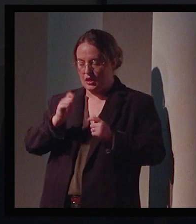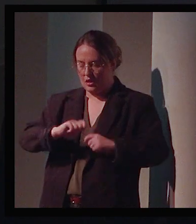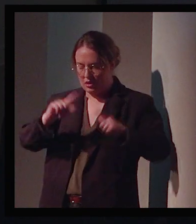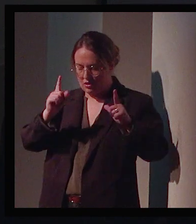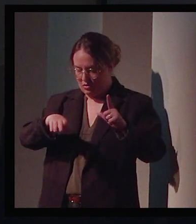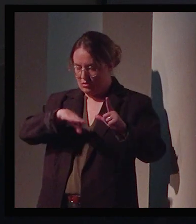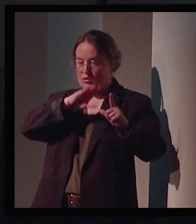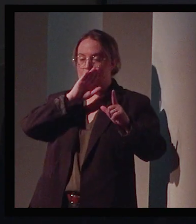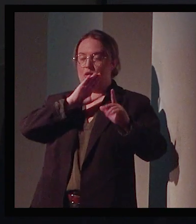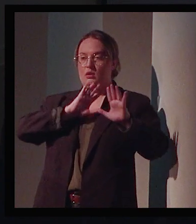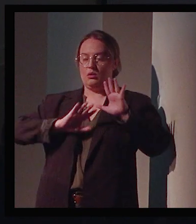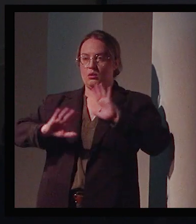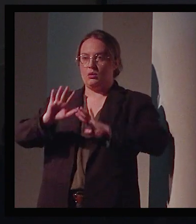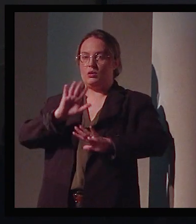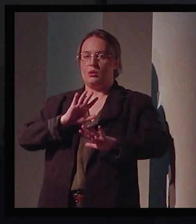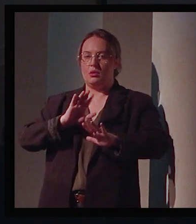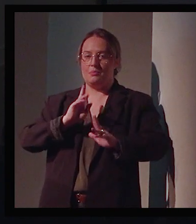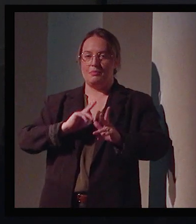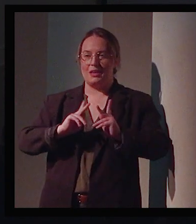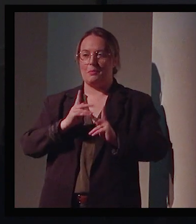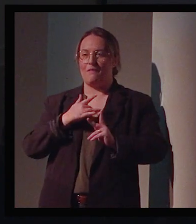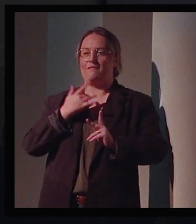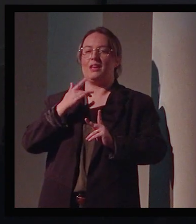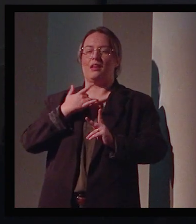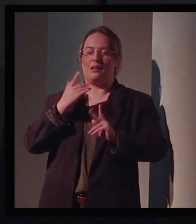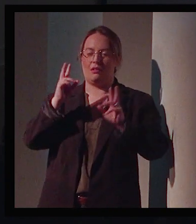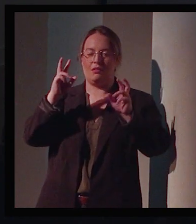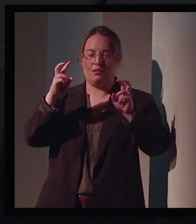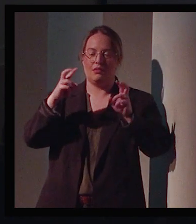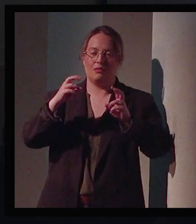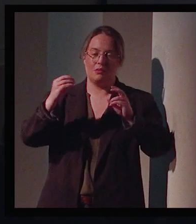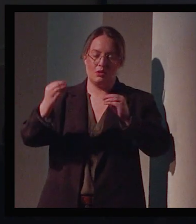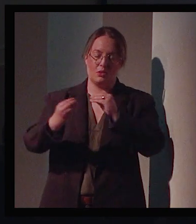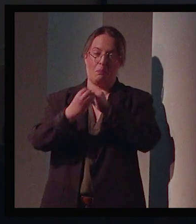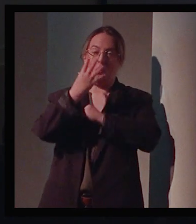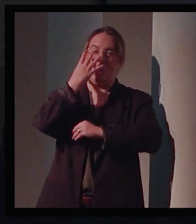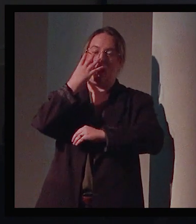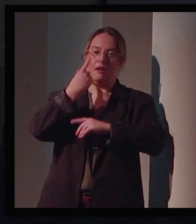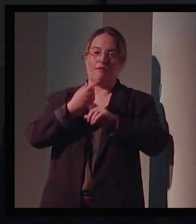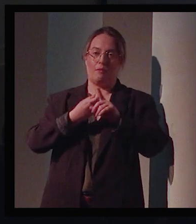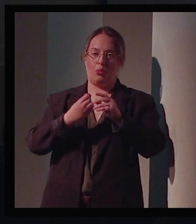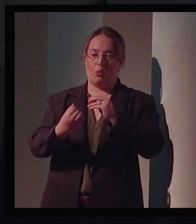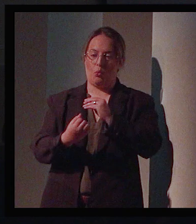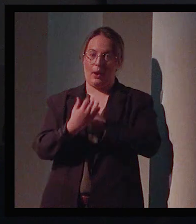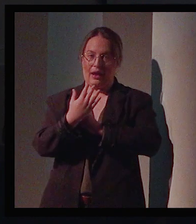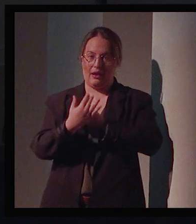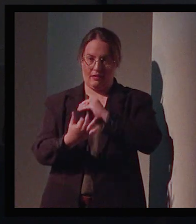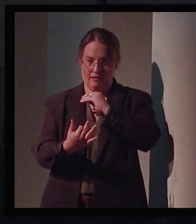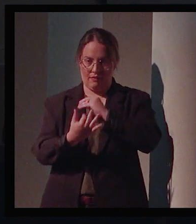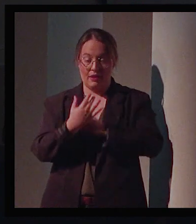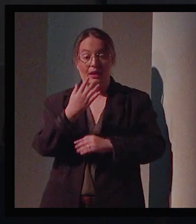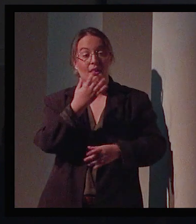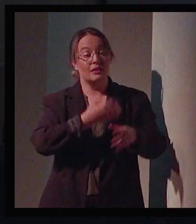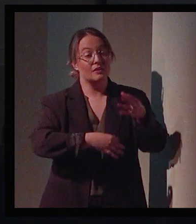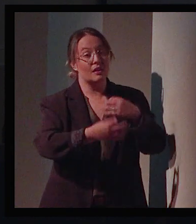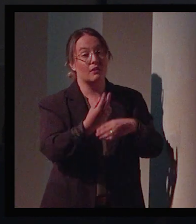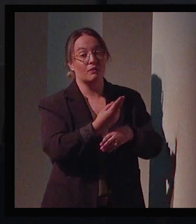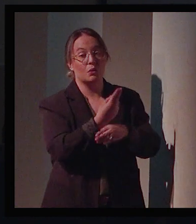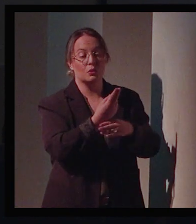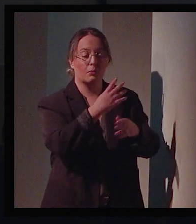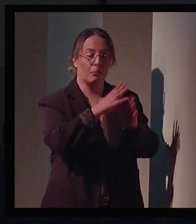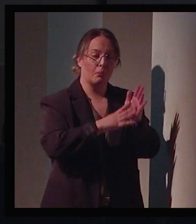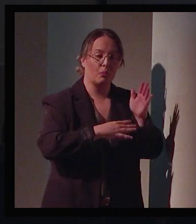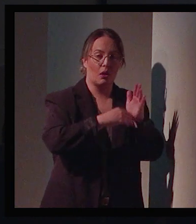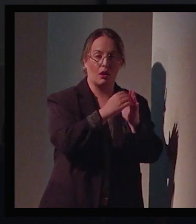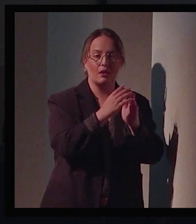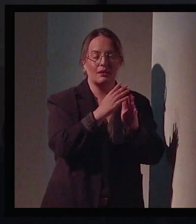The entire room feels the spray." Now, rather than using a brush, Courbet applied his paint on this,